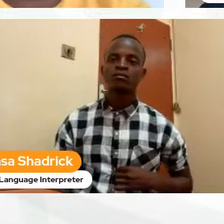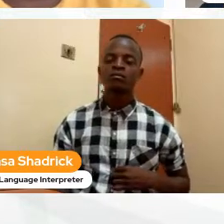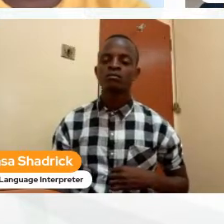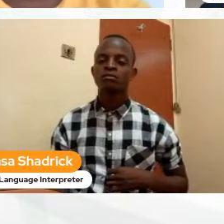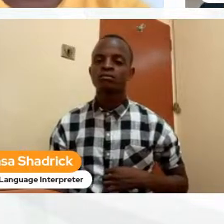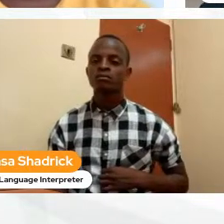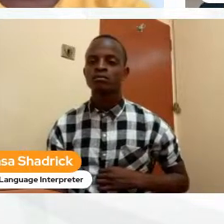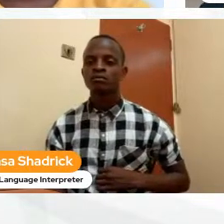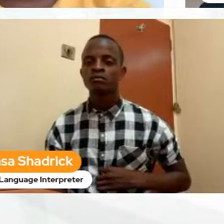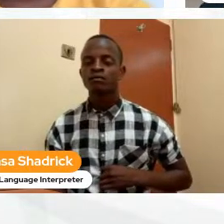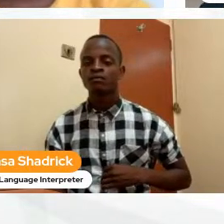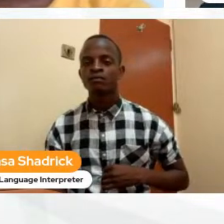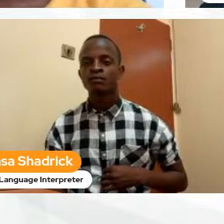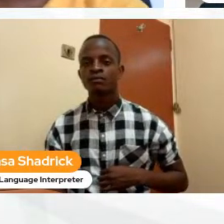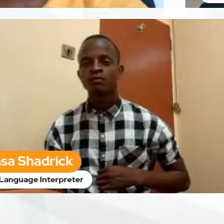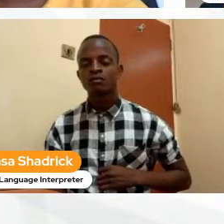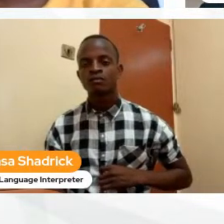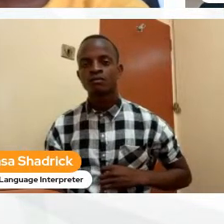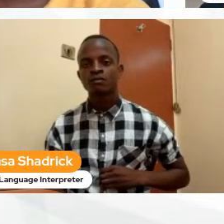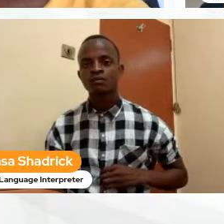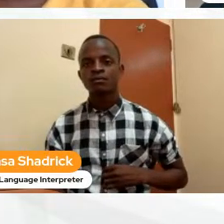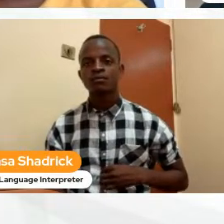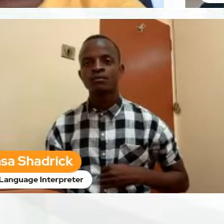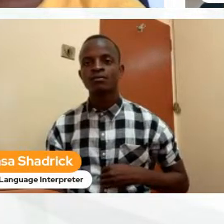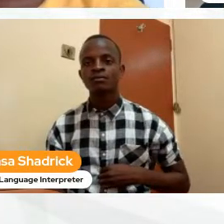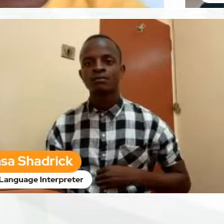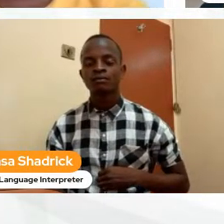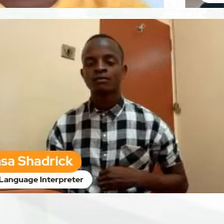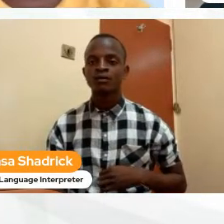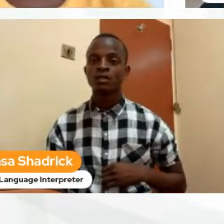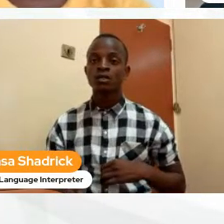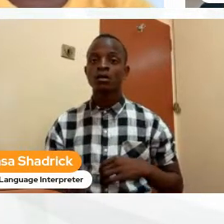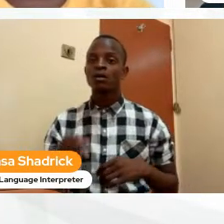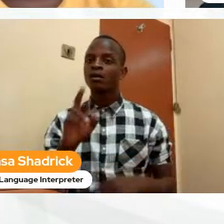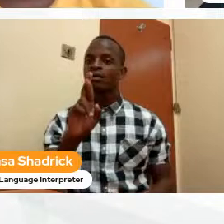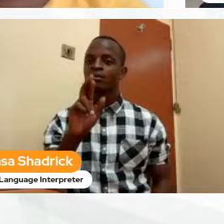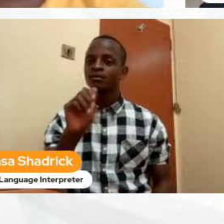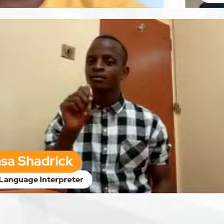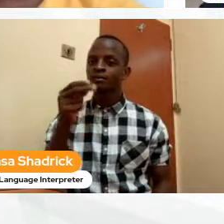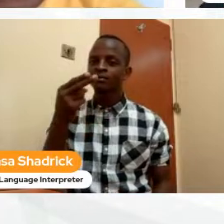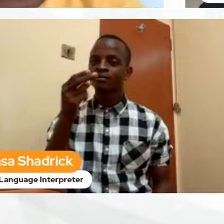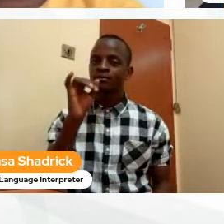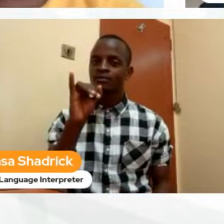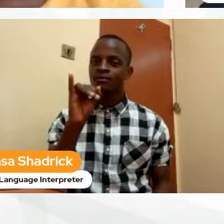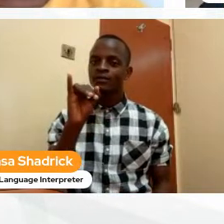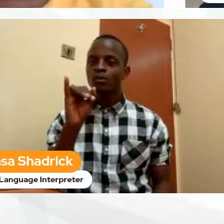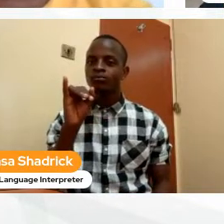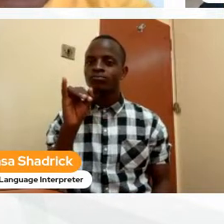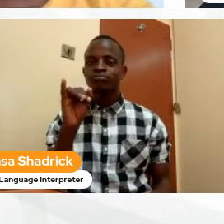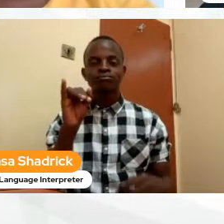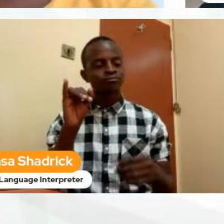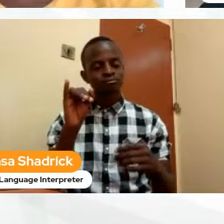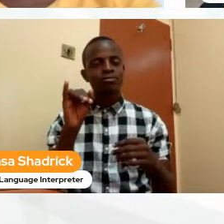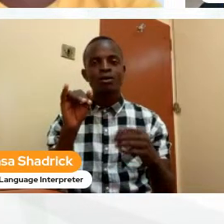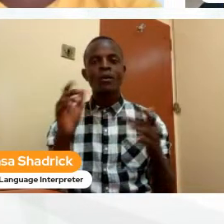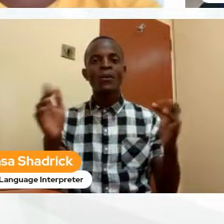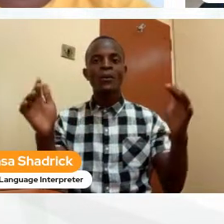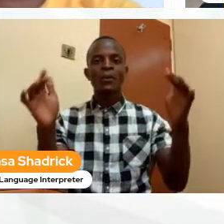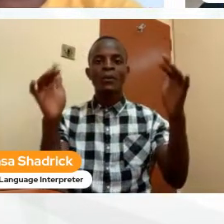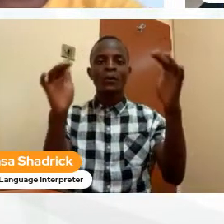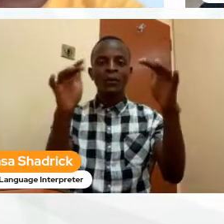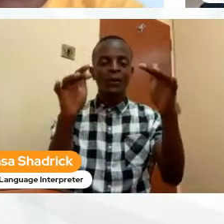of the things that RAHi is focusing on is inclusiveness. That's one of the things that I saw in the magazine. So when you talk